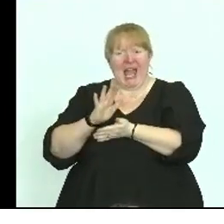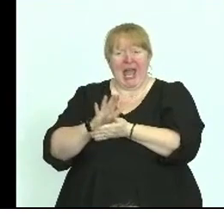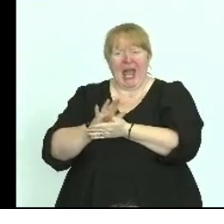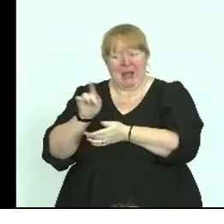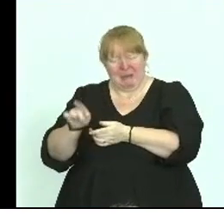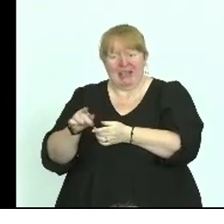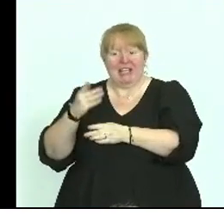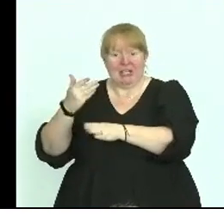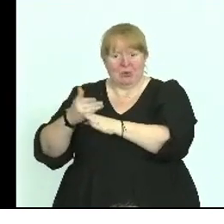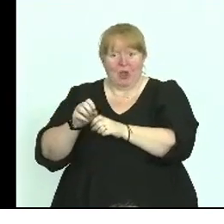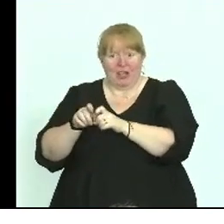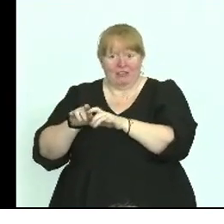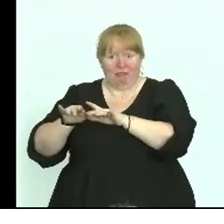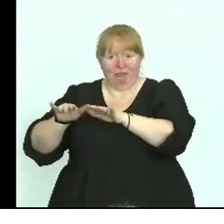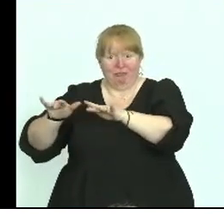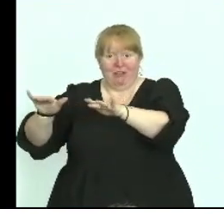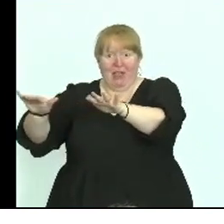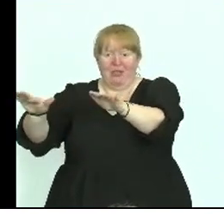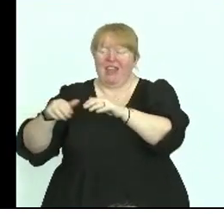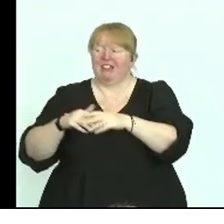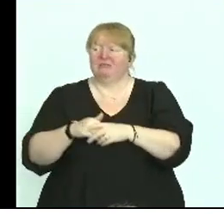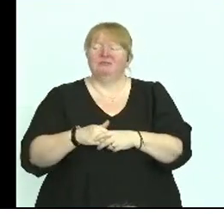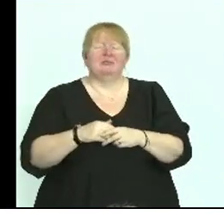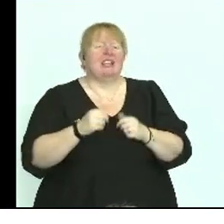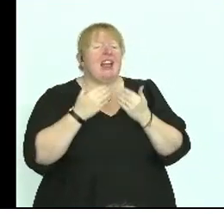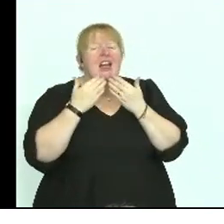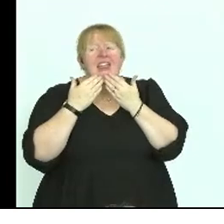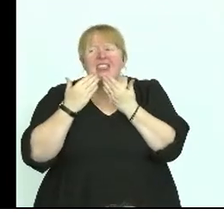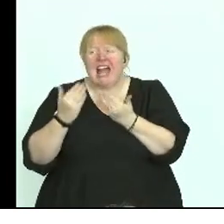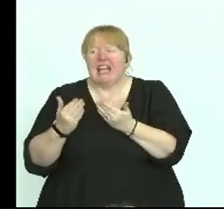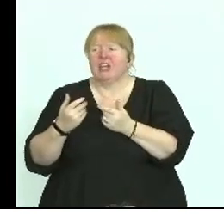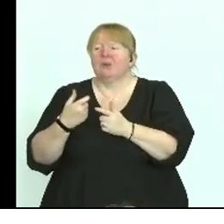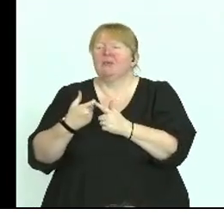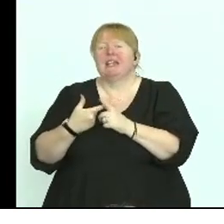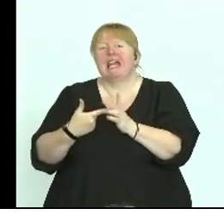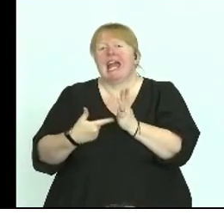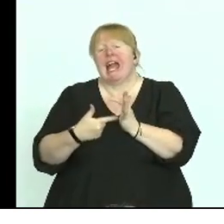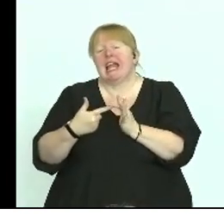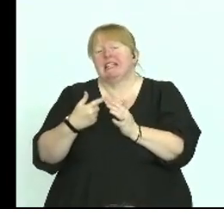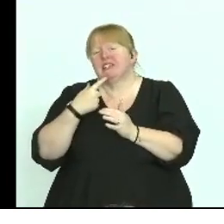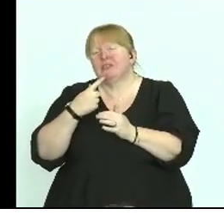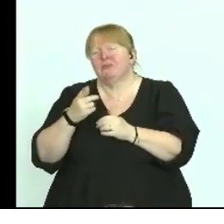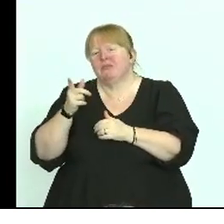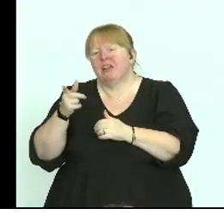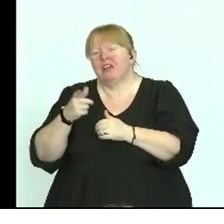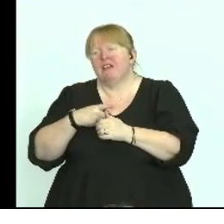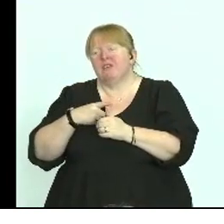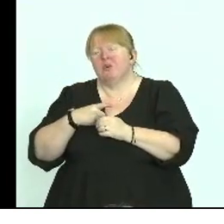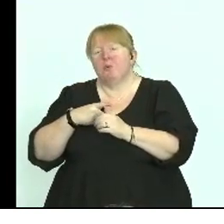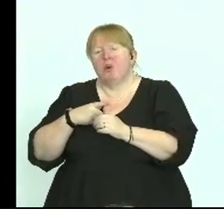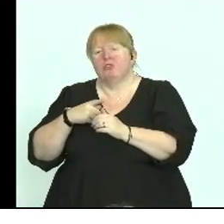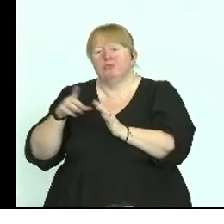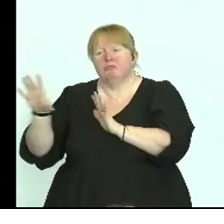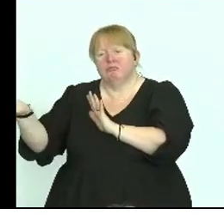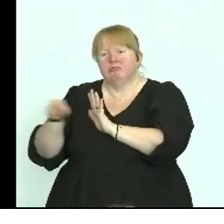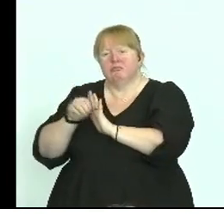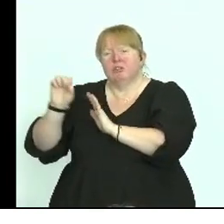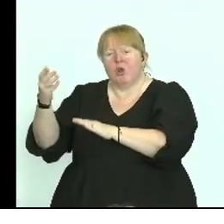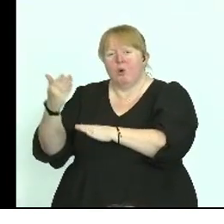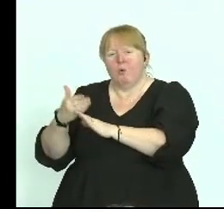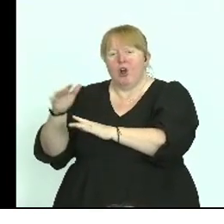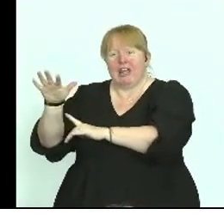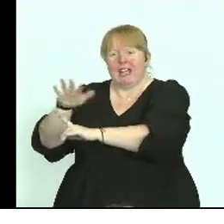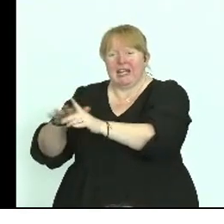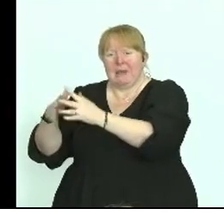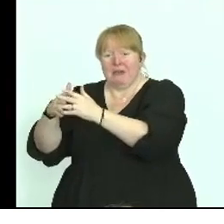So it is working. Okay, thank you. So Kate, if we wanted to mirror the kind of work that you're doing over